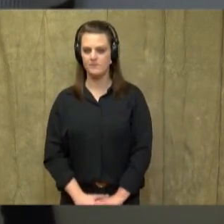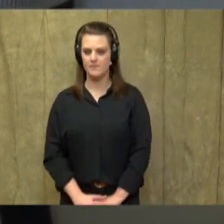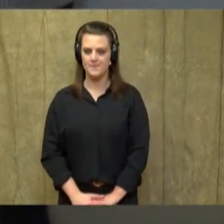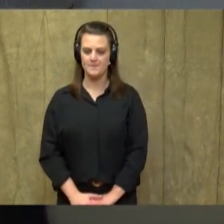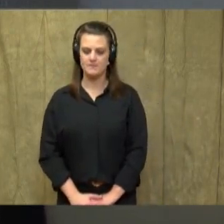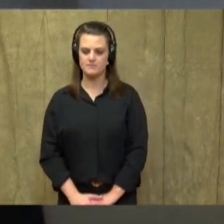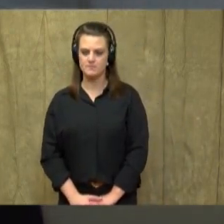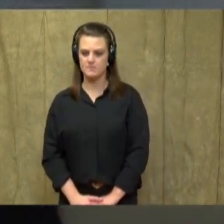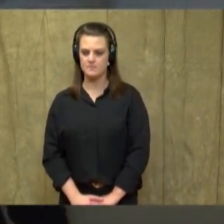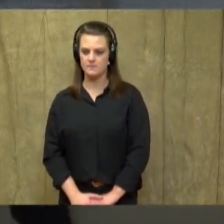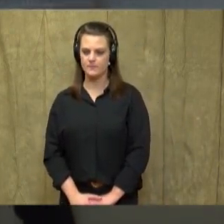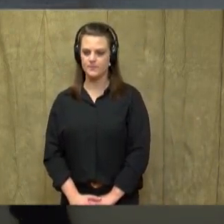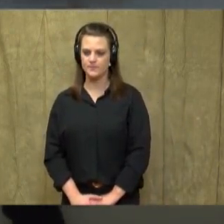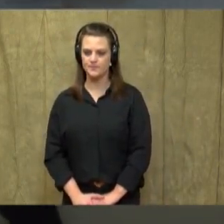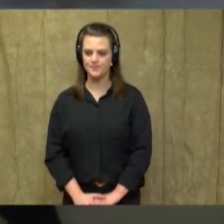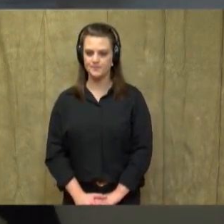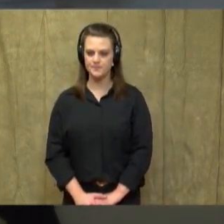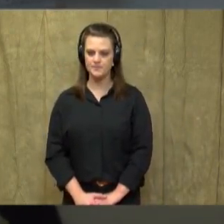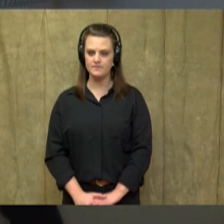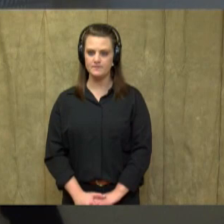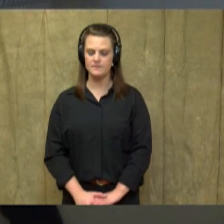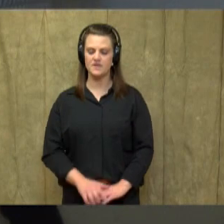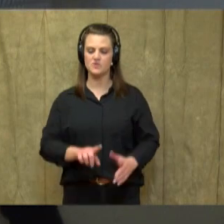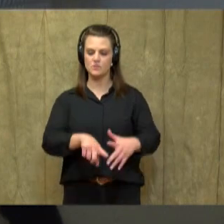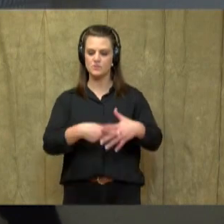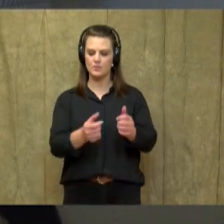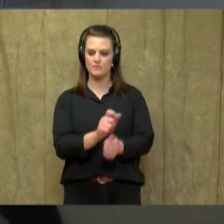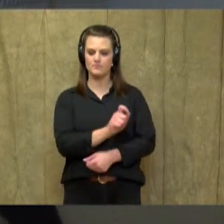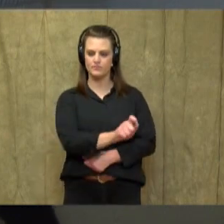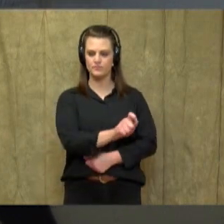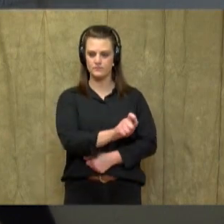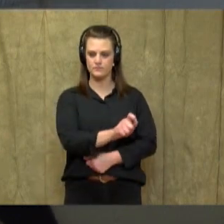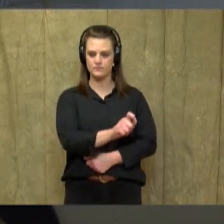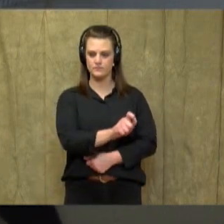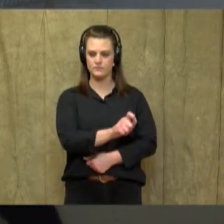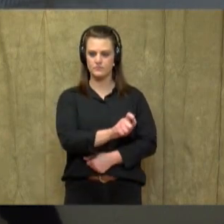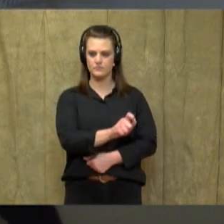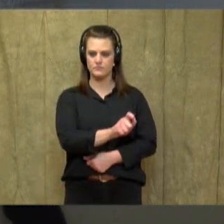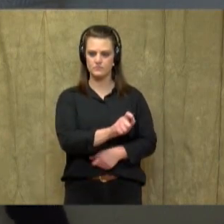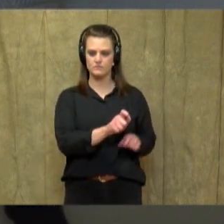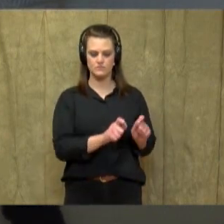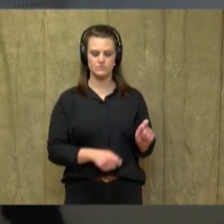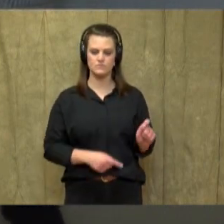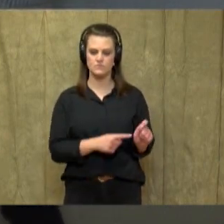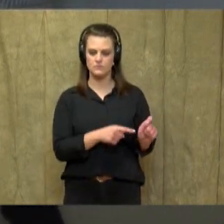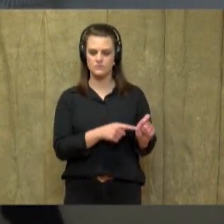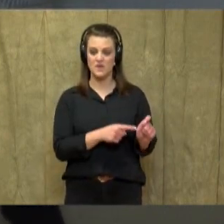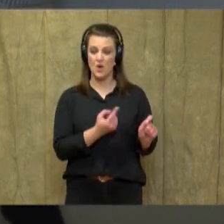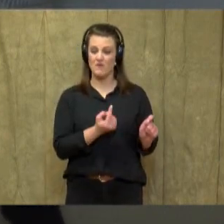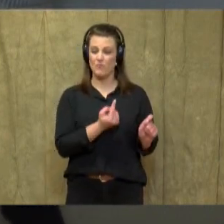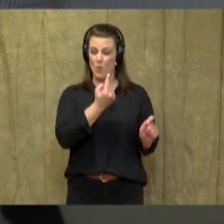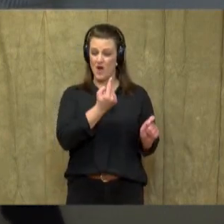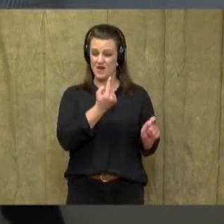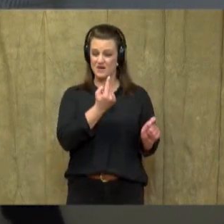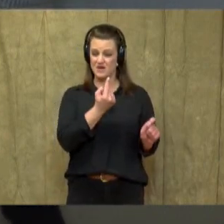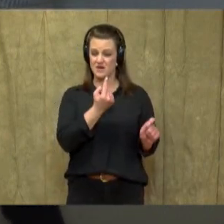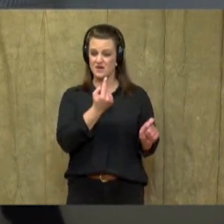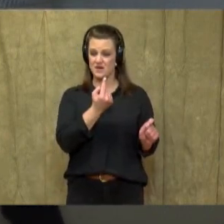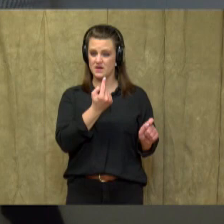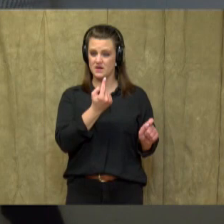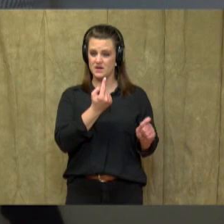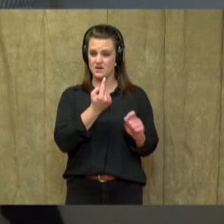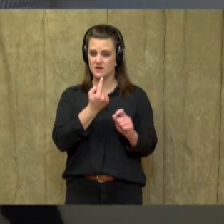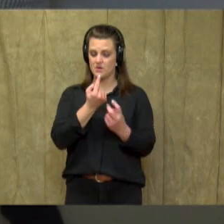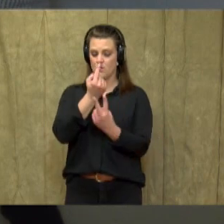Okay, there is our beginning. All right, now, if I have one package, how